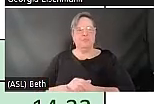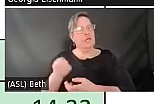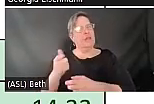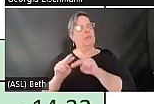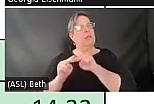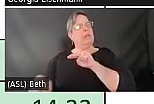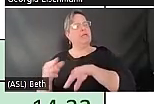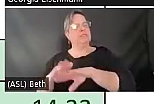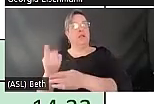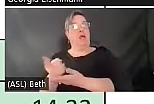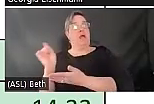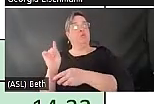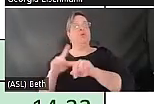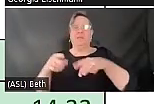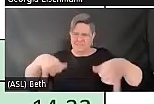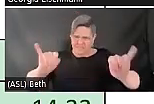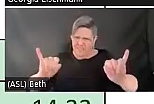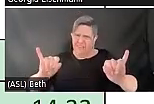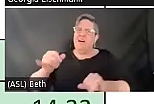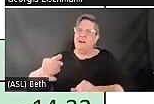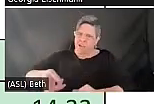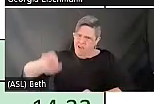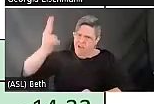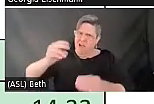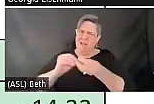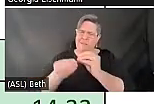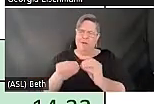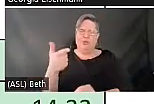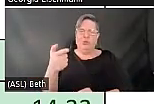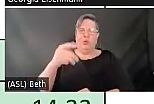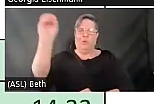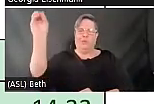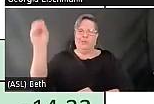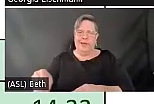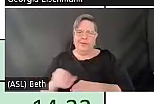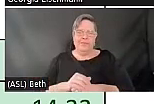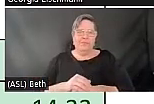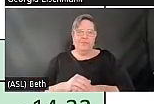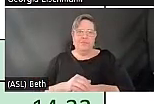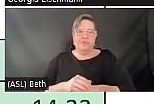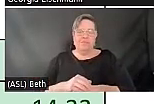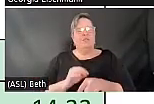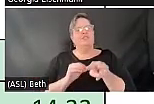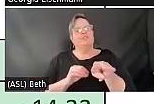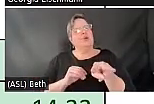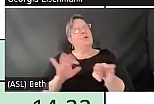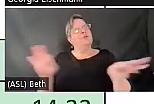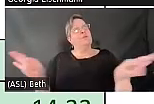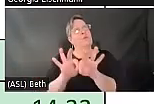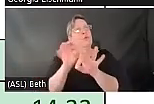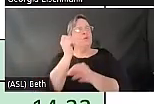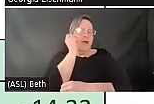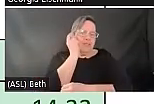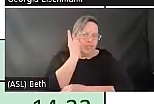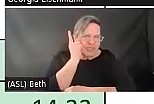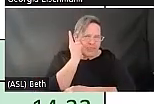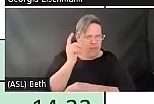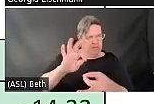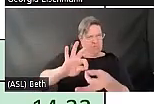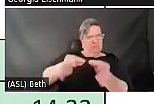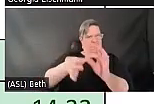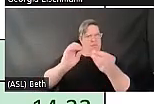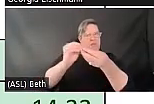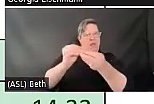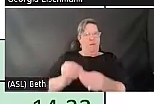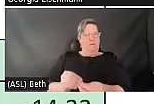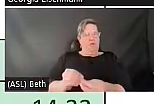they're still fairly high. So again, it's important to understand that you know, this is a pattern that tends to kind of go